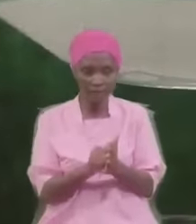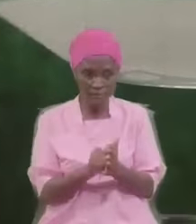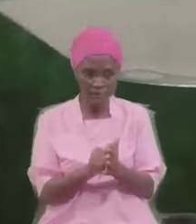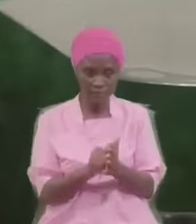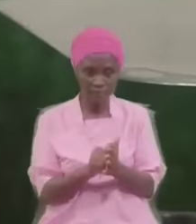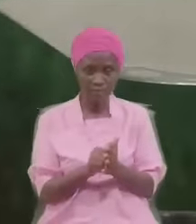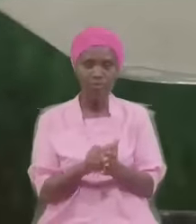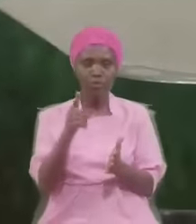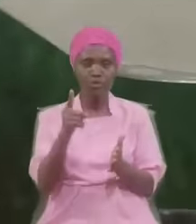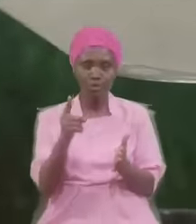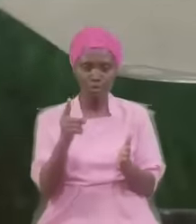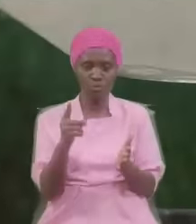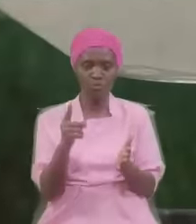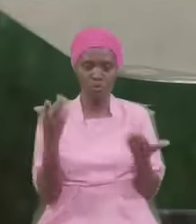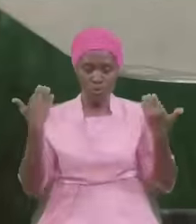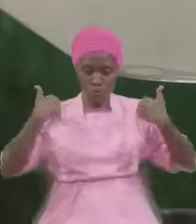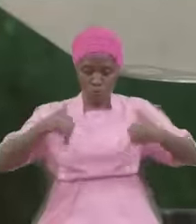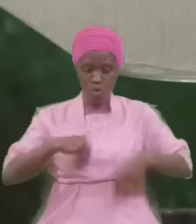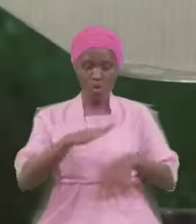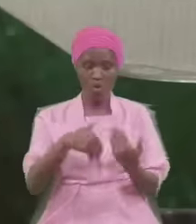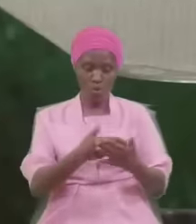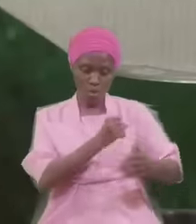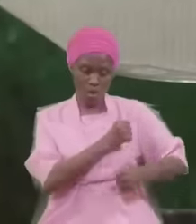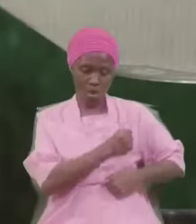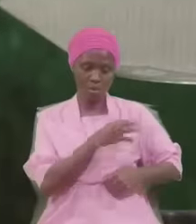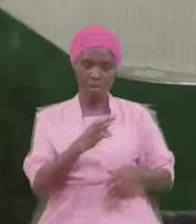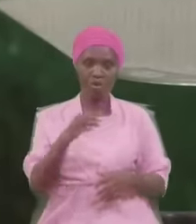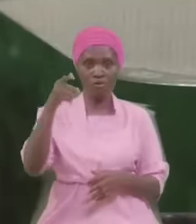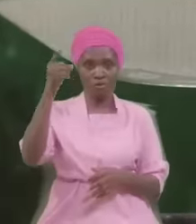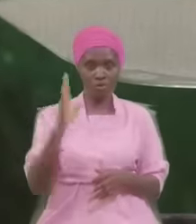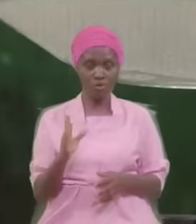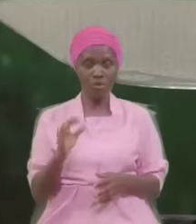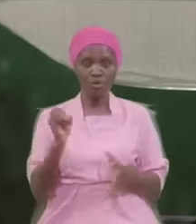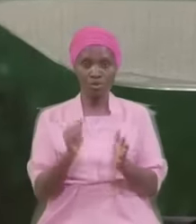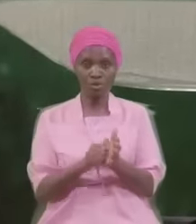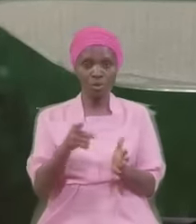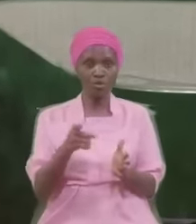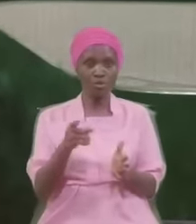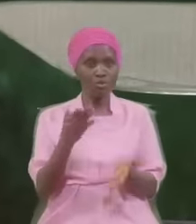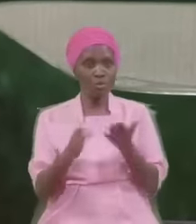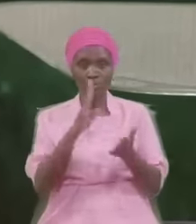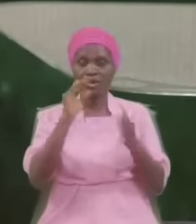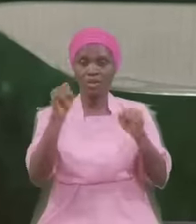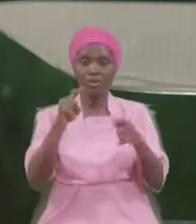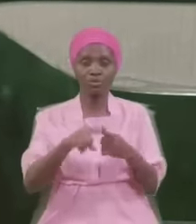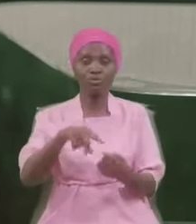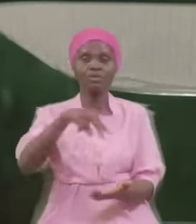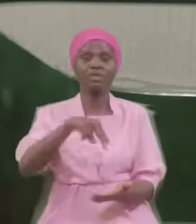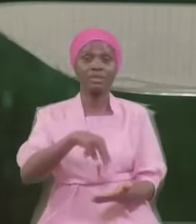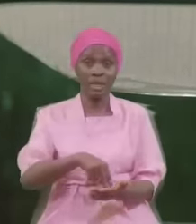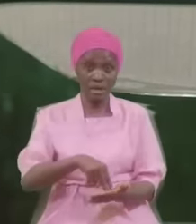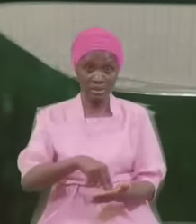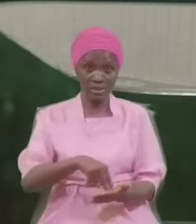whole armor of God, that ye may be able to withstand in the evil